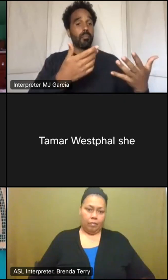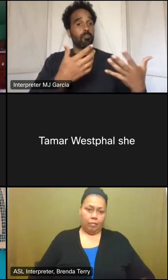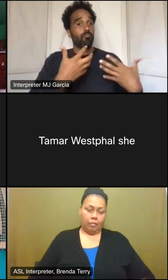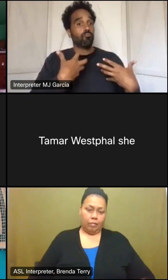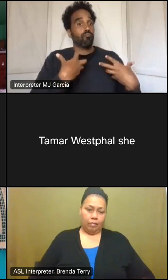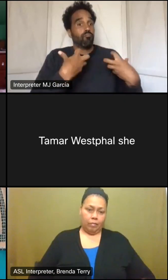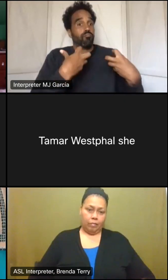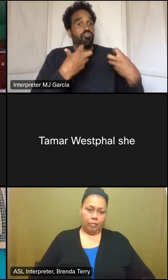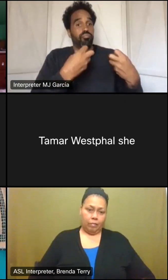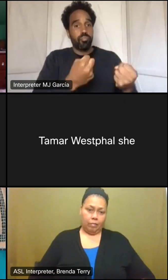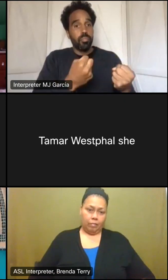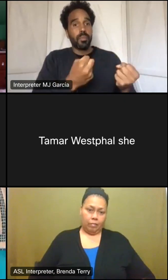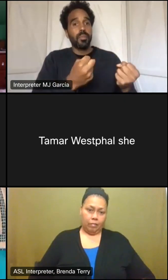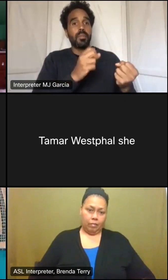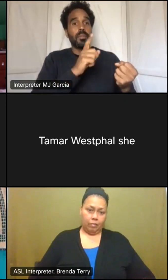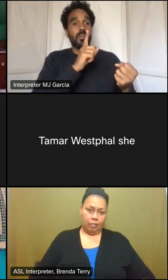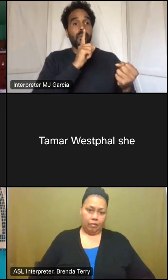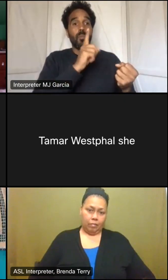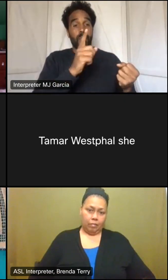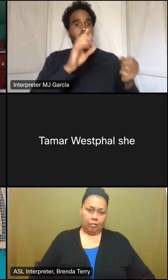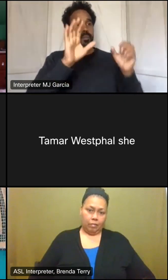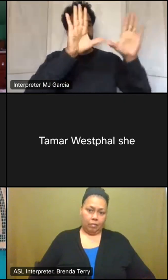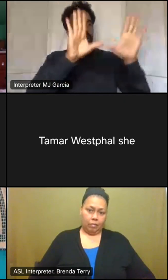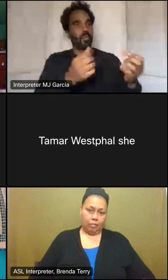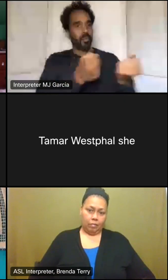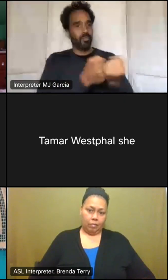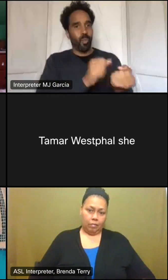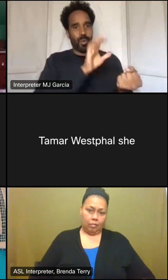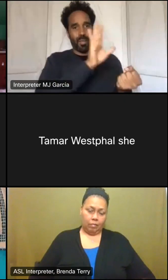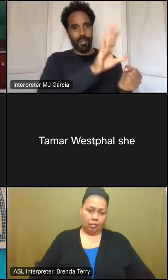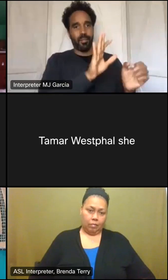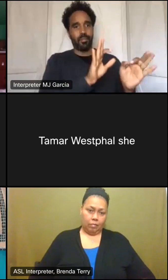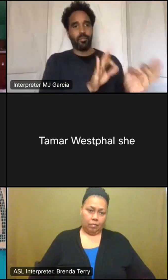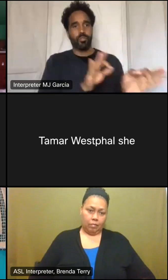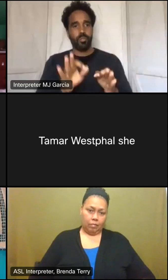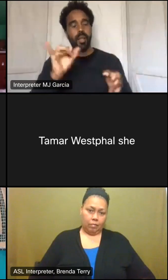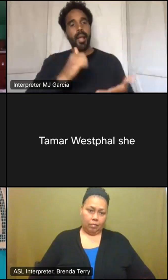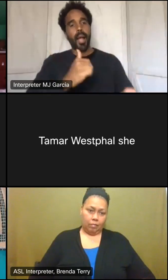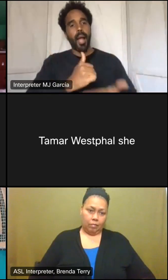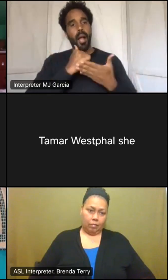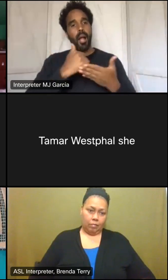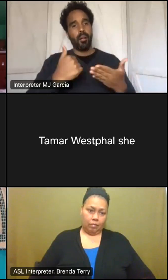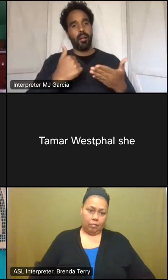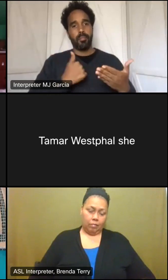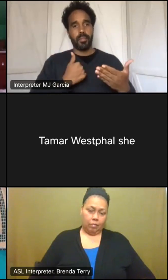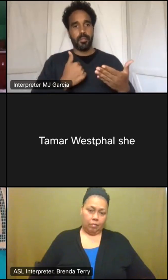be informed of their choices. For me, it is more than just